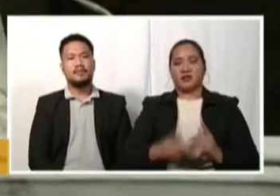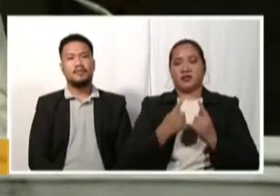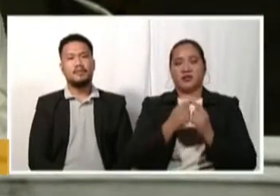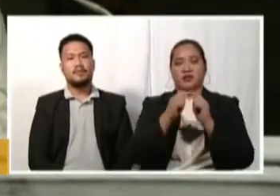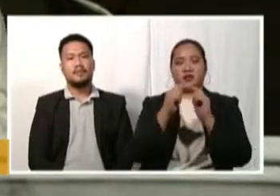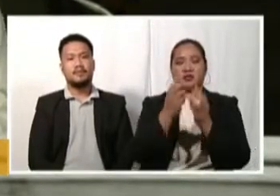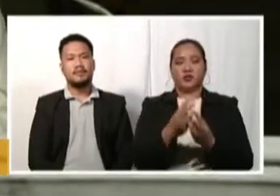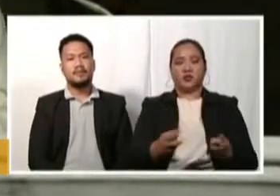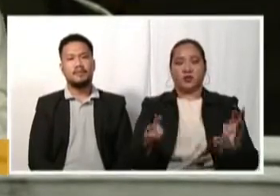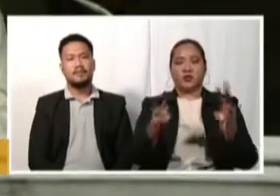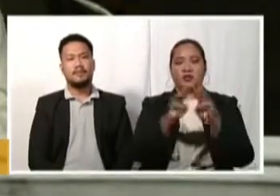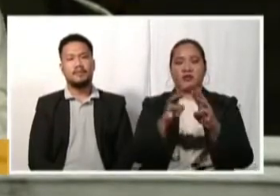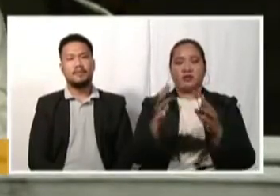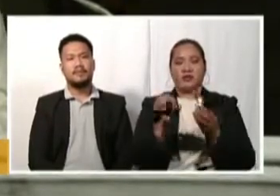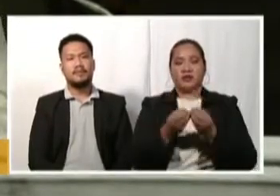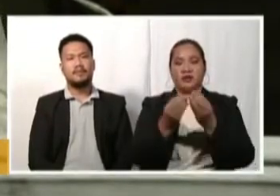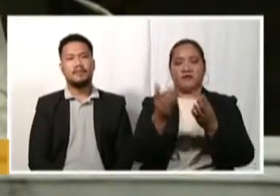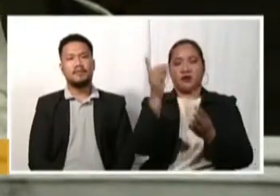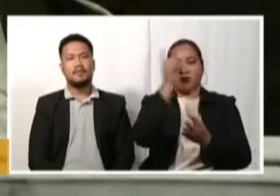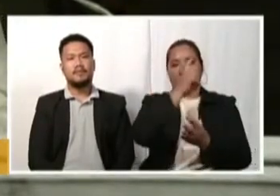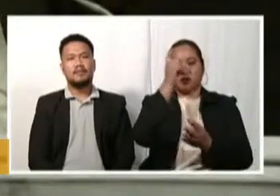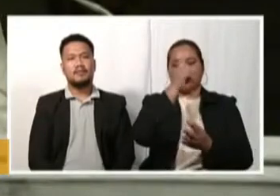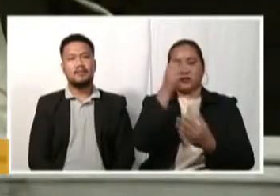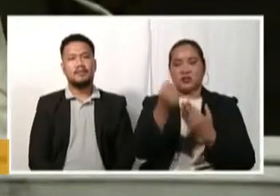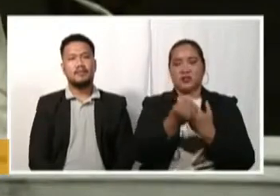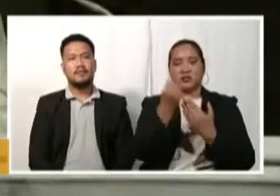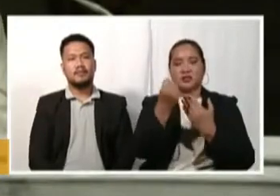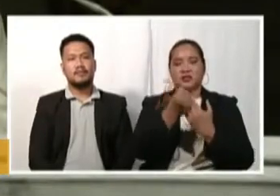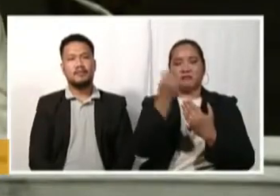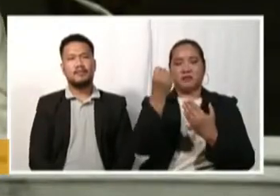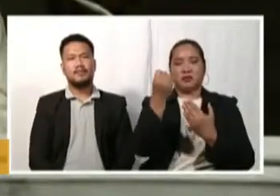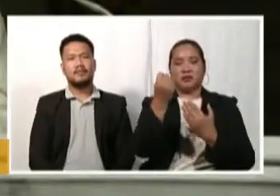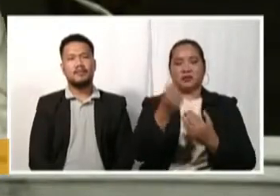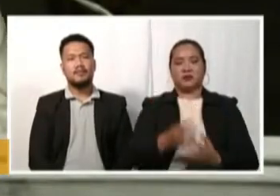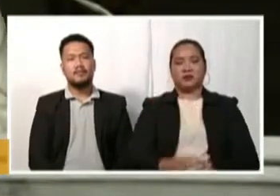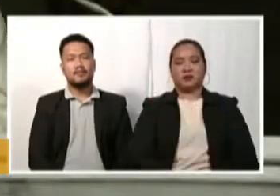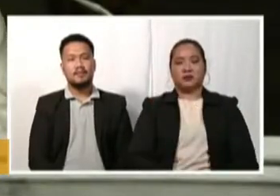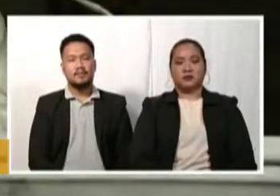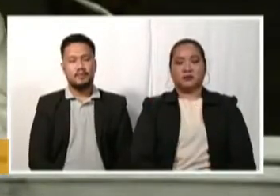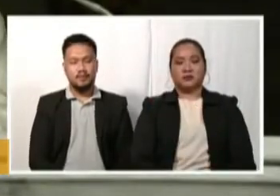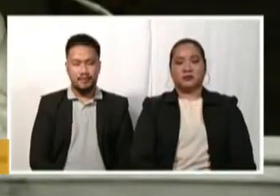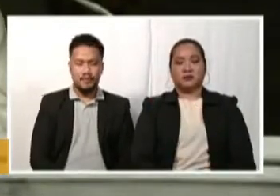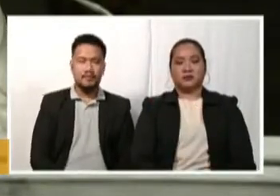trustworthy, giving wisdom to the simple.